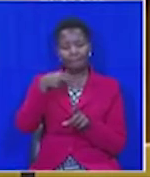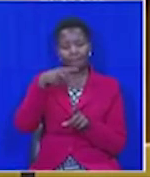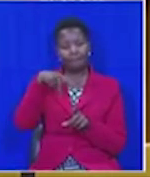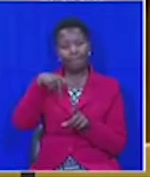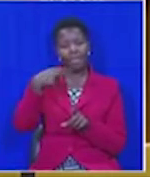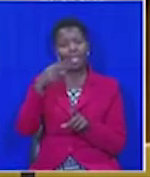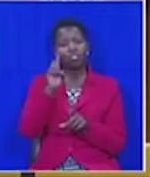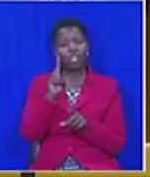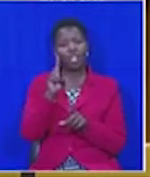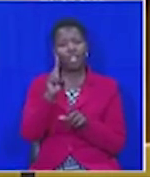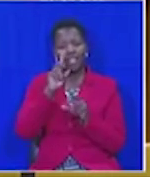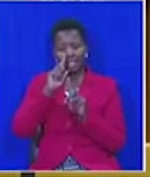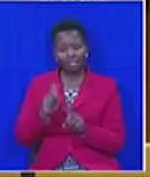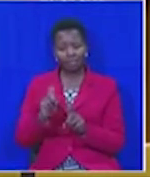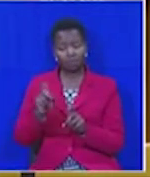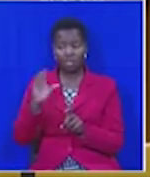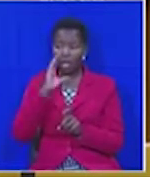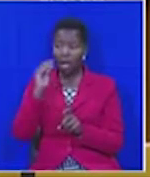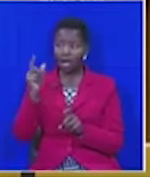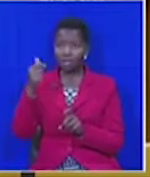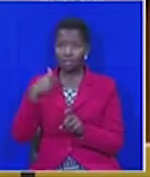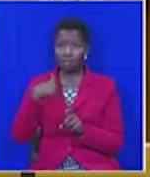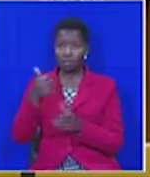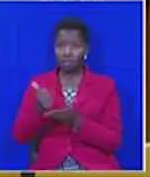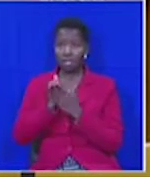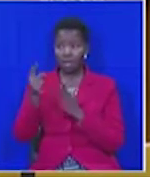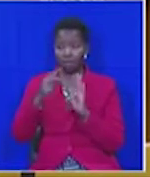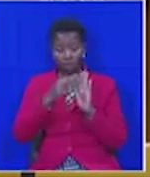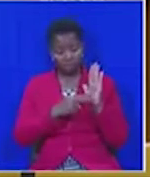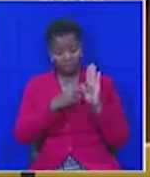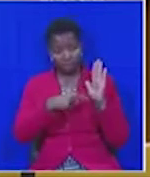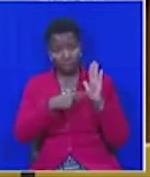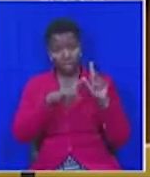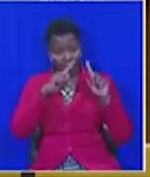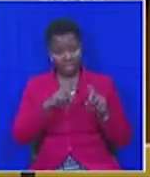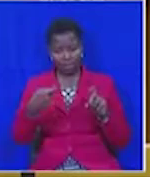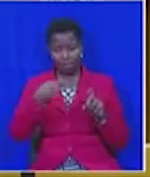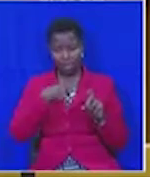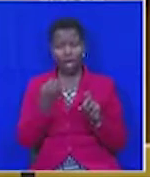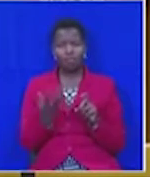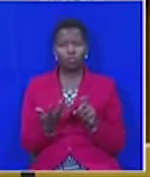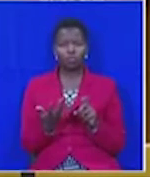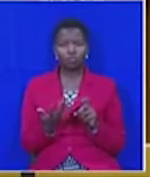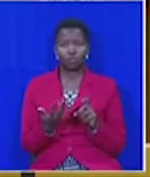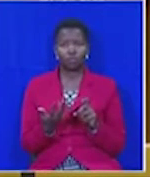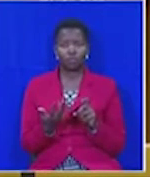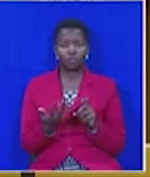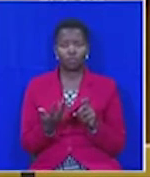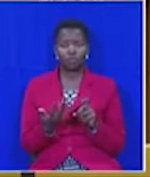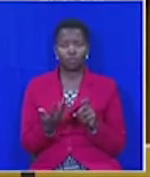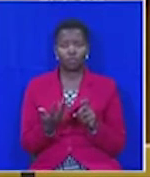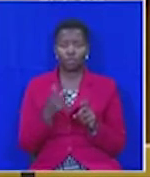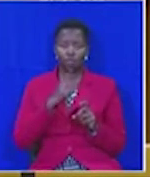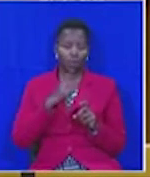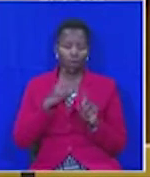how much are you going to pay me to actually assist you with your thesis? Because we don't work like